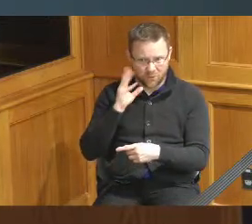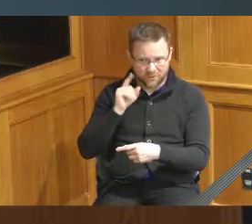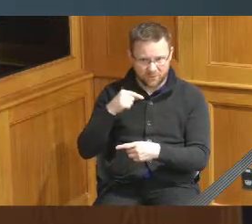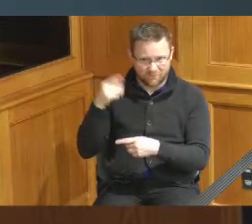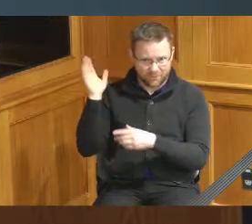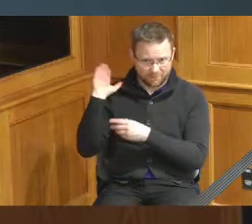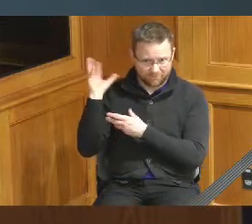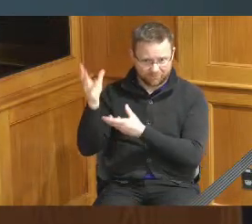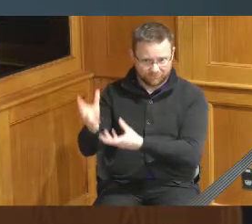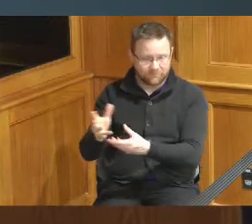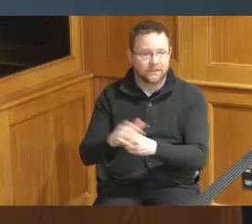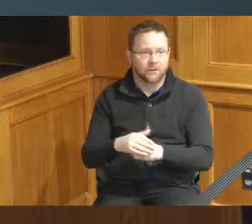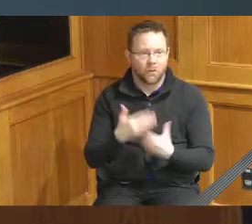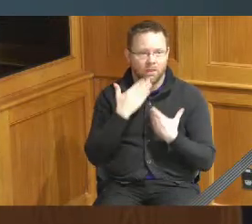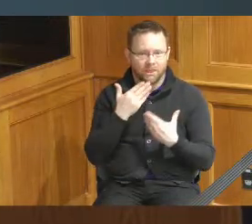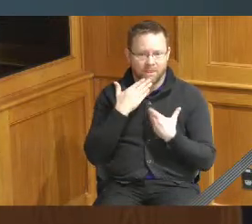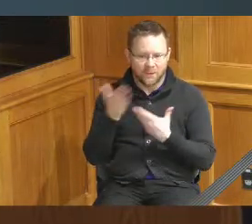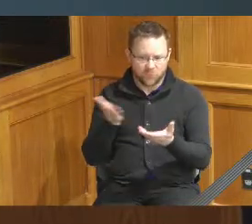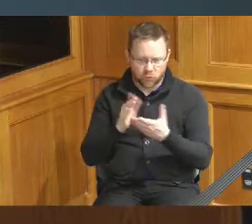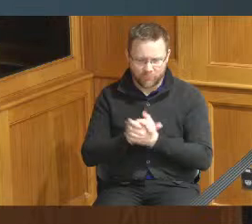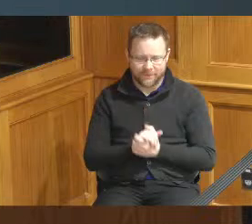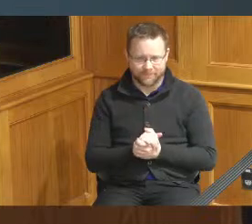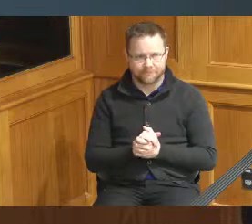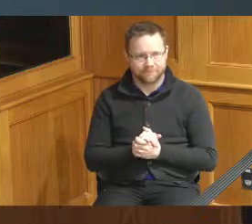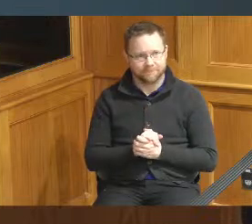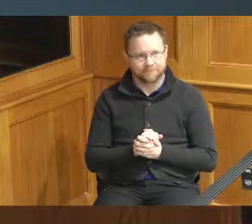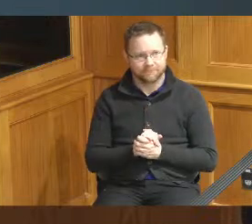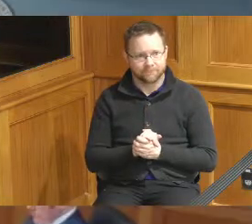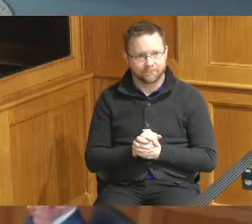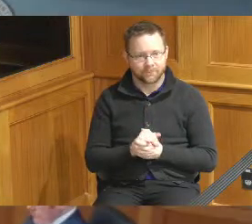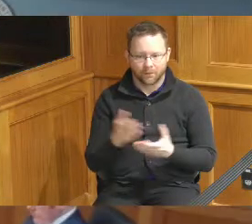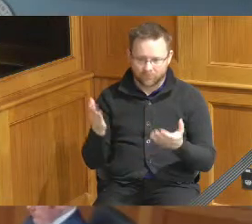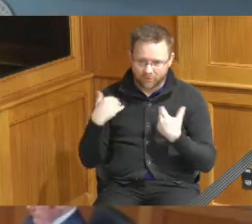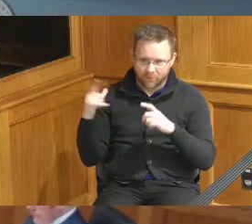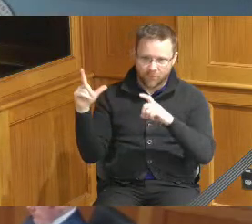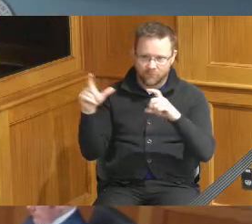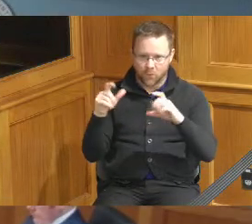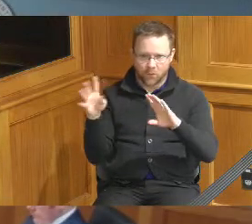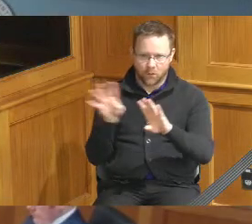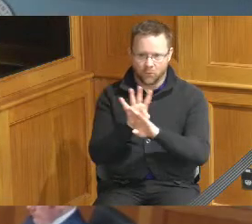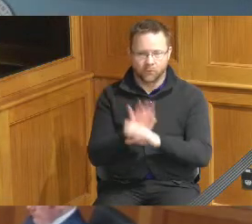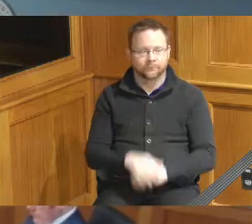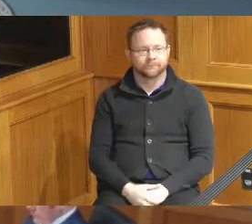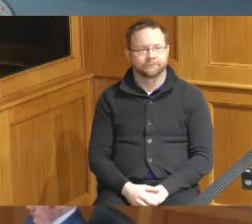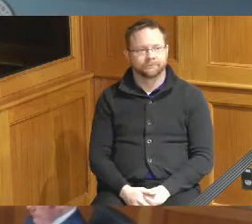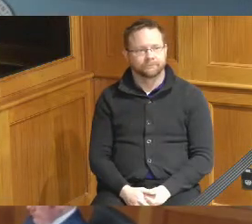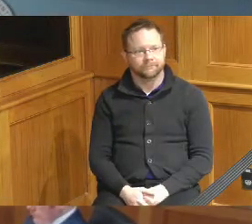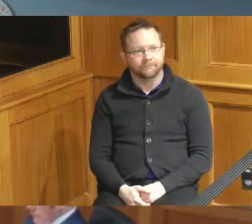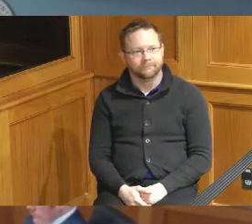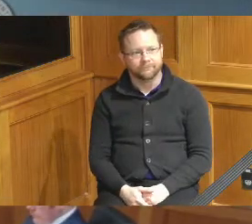So thank you for serving. Thanks. Come on up and get a photo.